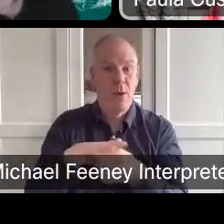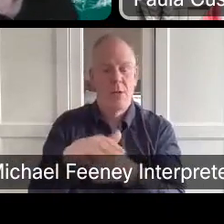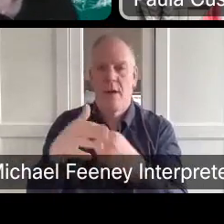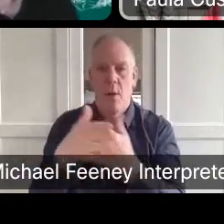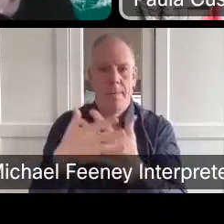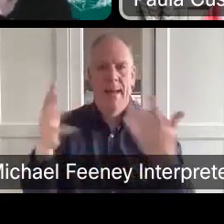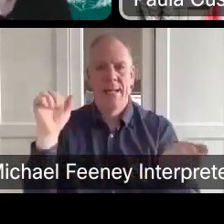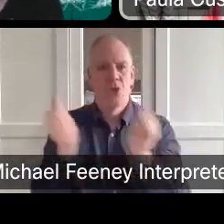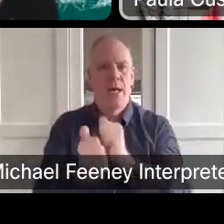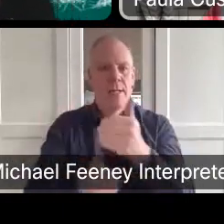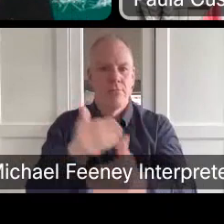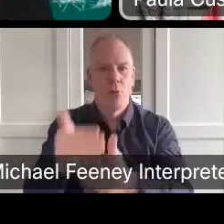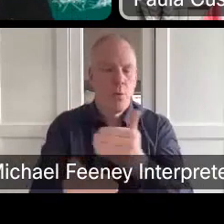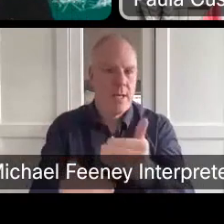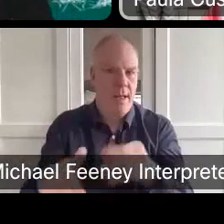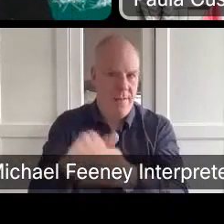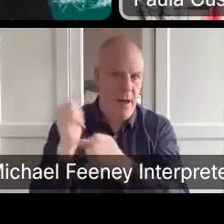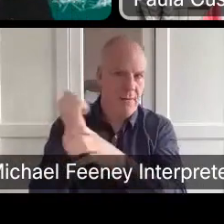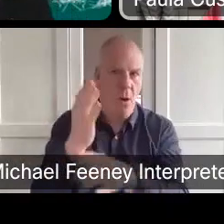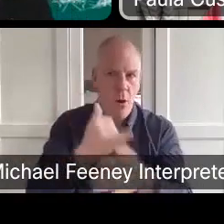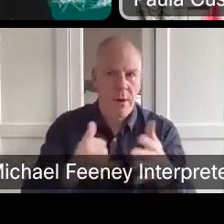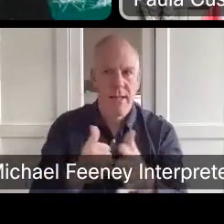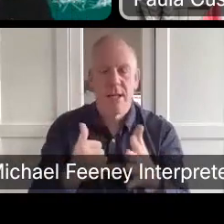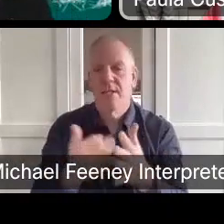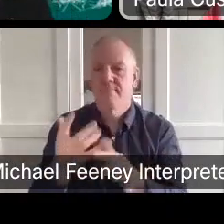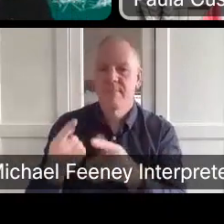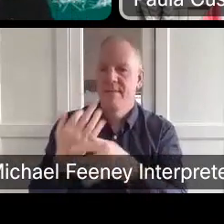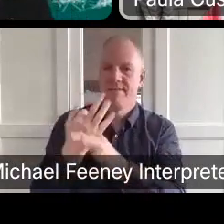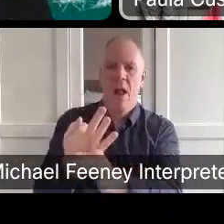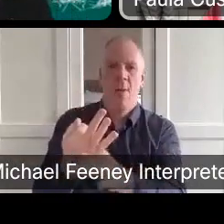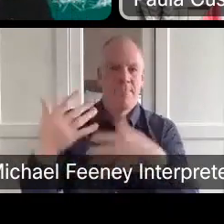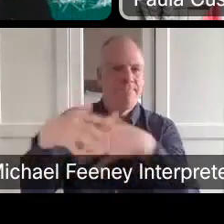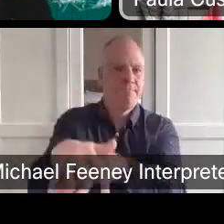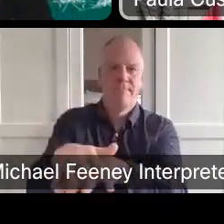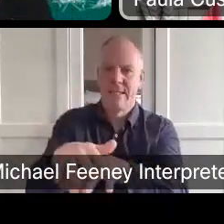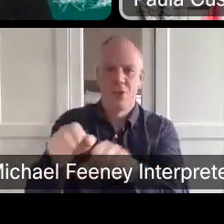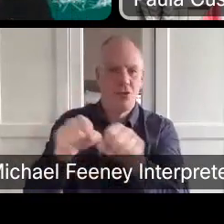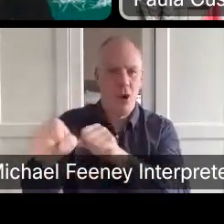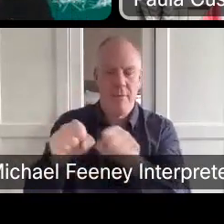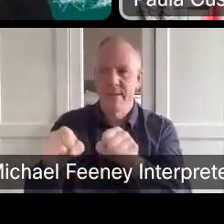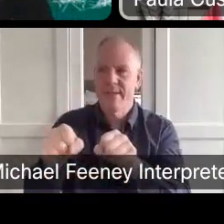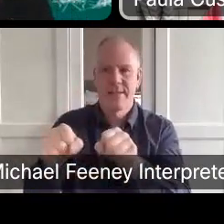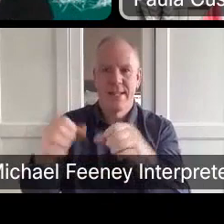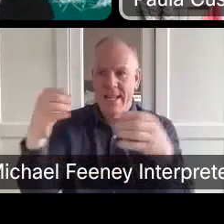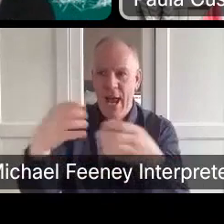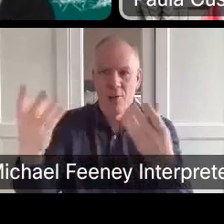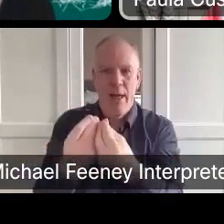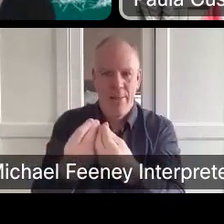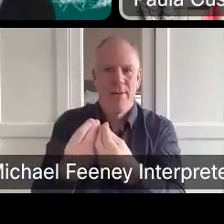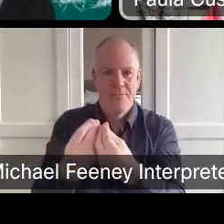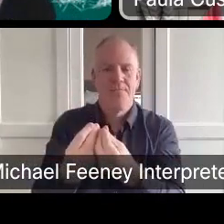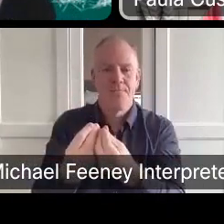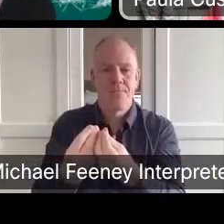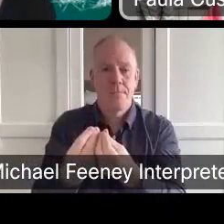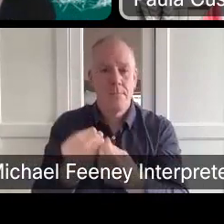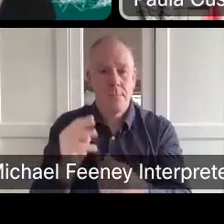significant change process within our organisation, and an alignment of services and integrated care, and that focus on bringing services together. I don't know, Paul